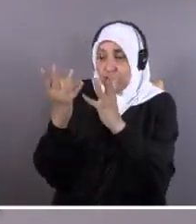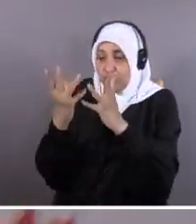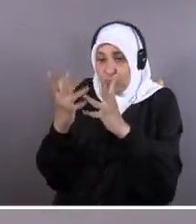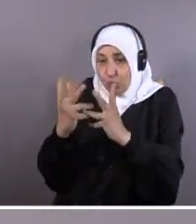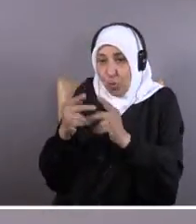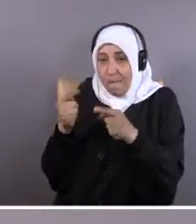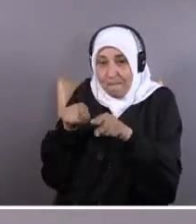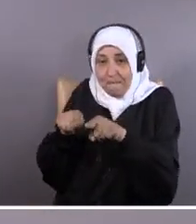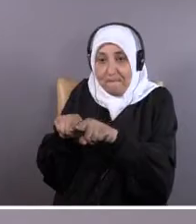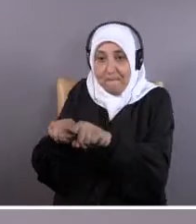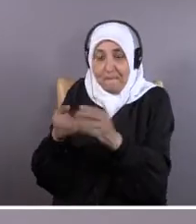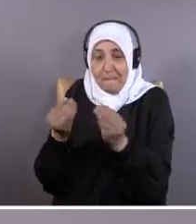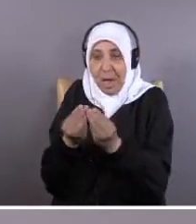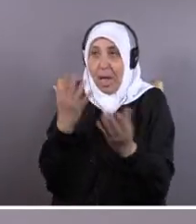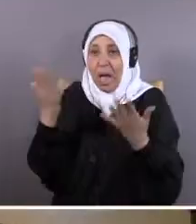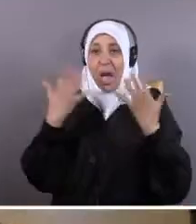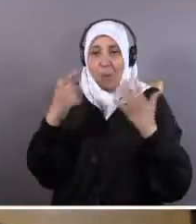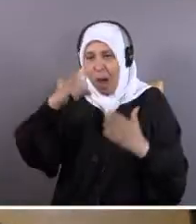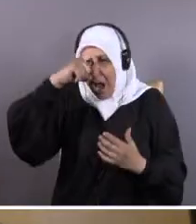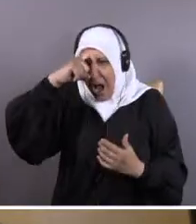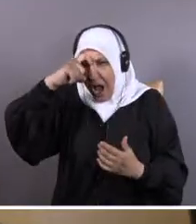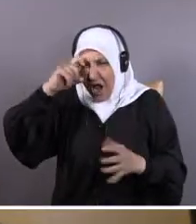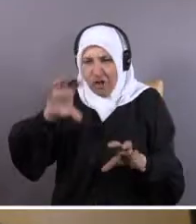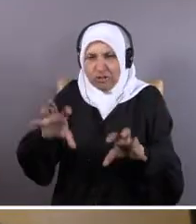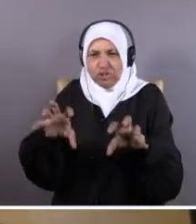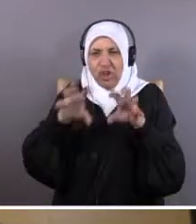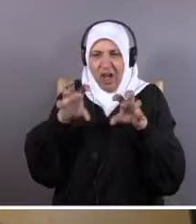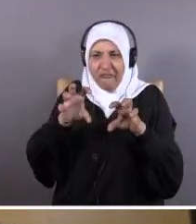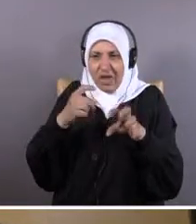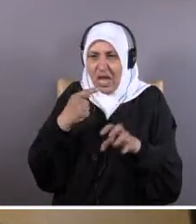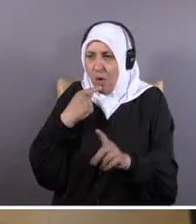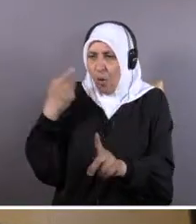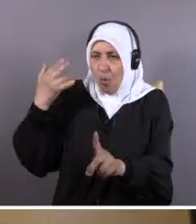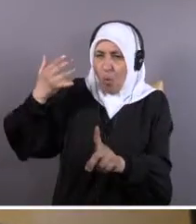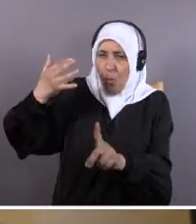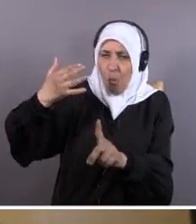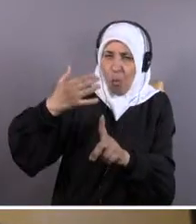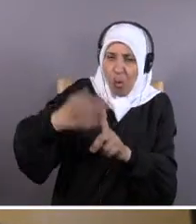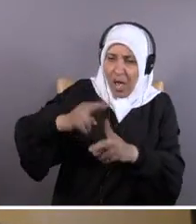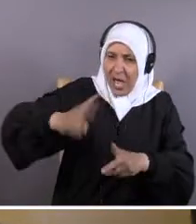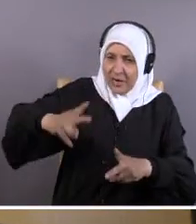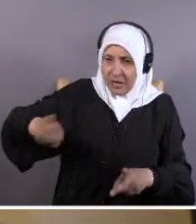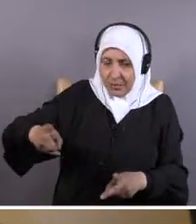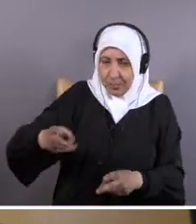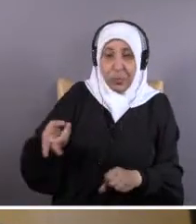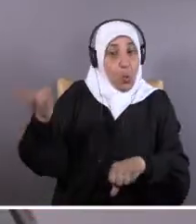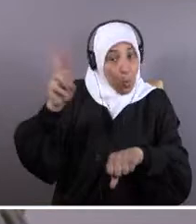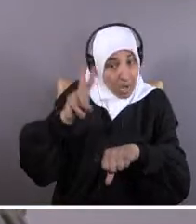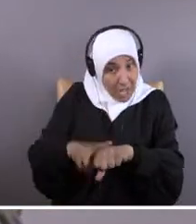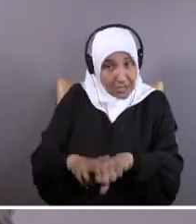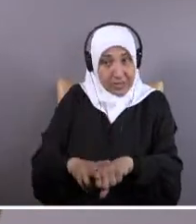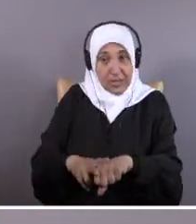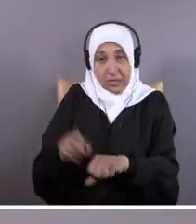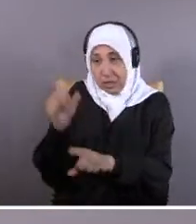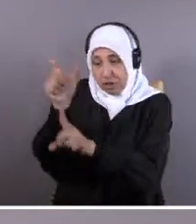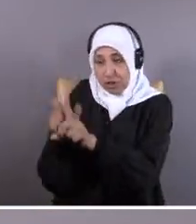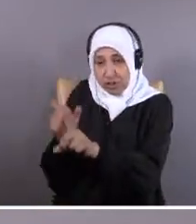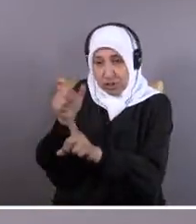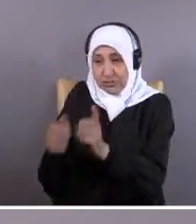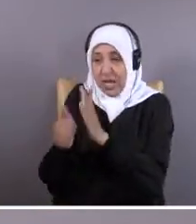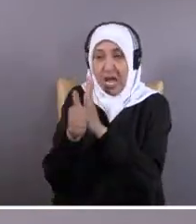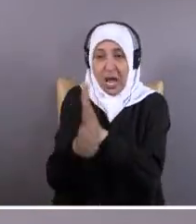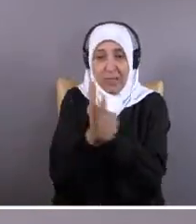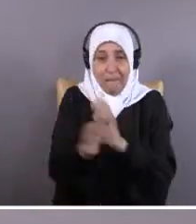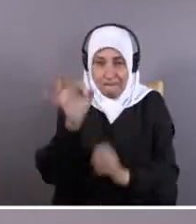for generations. We will also hear from our own Qatari Bedouin leaders who will share